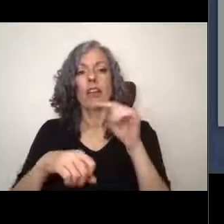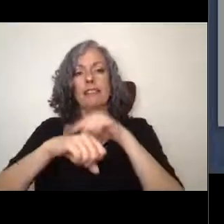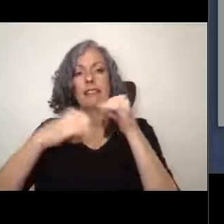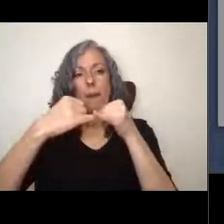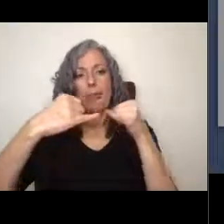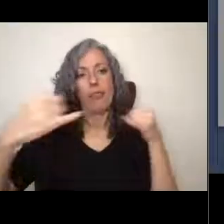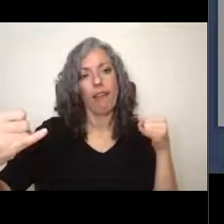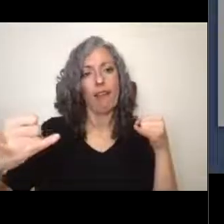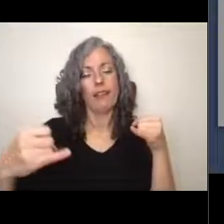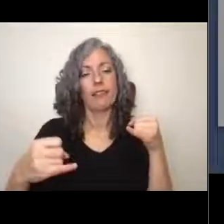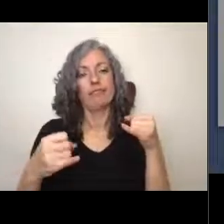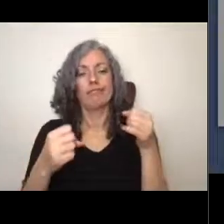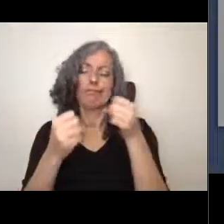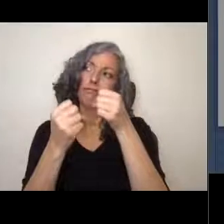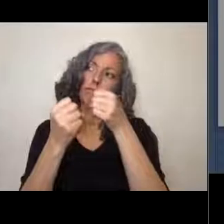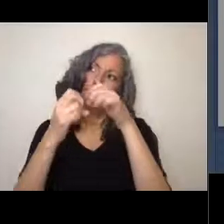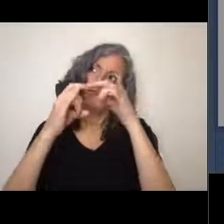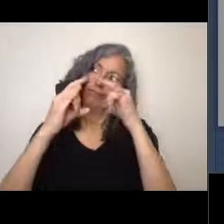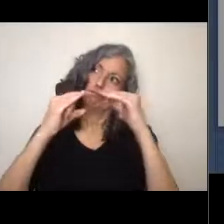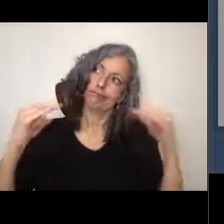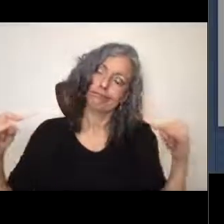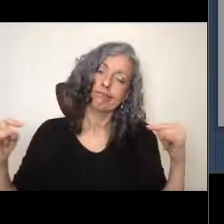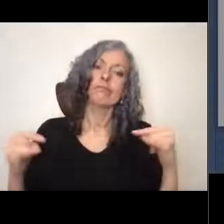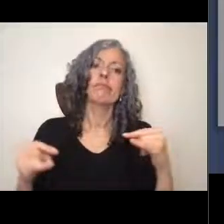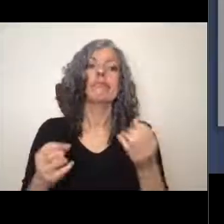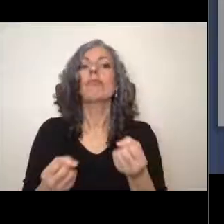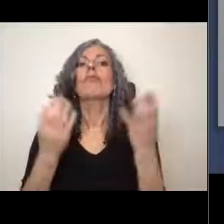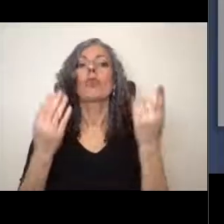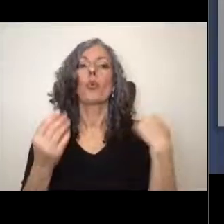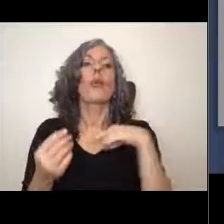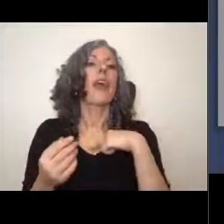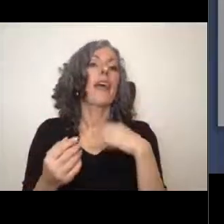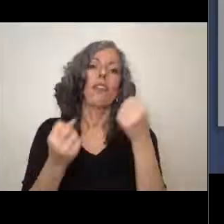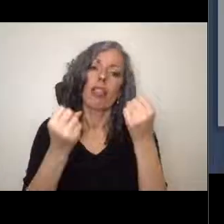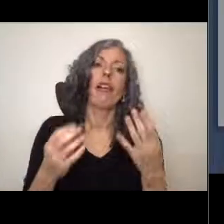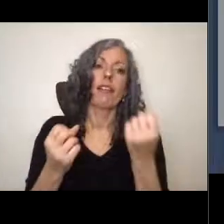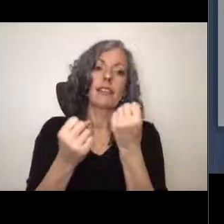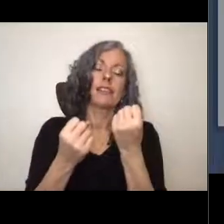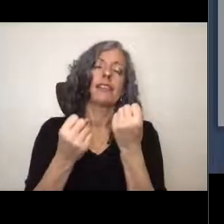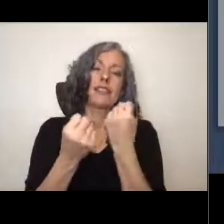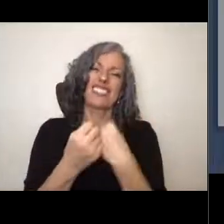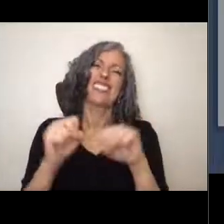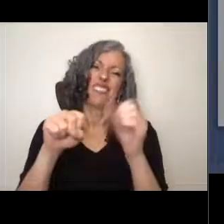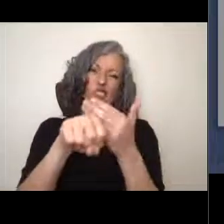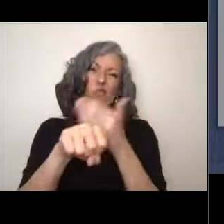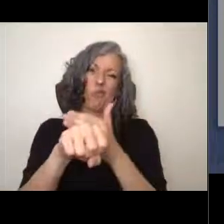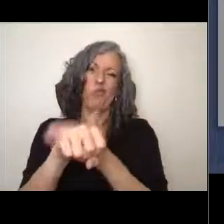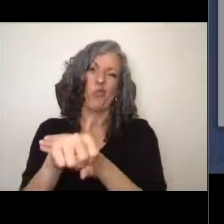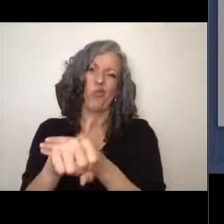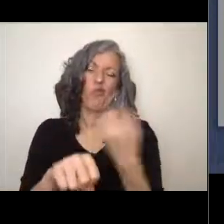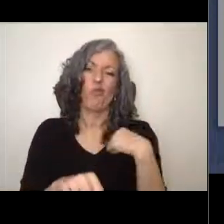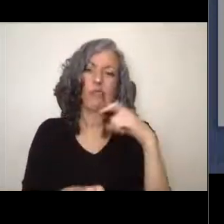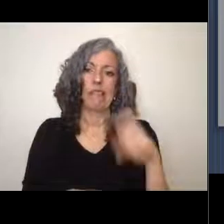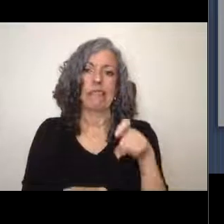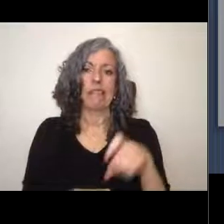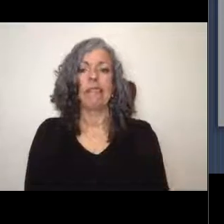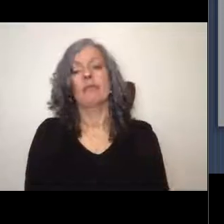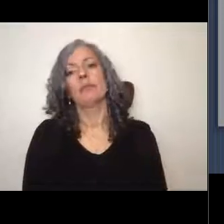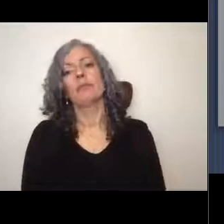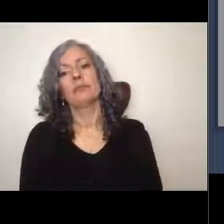et cetera, is, we have a lot of safety improvements that we can implement. Thank you,